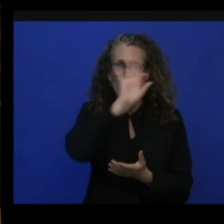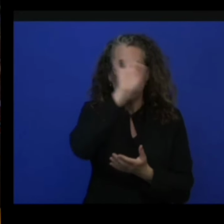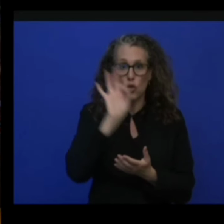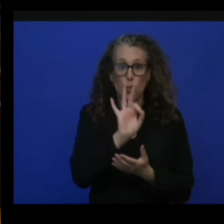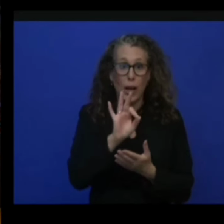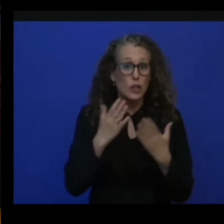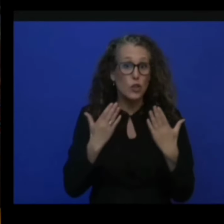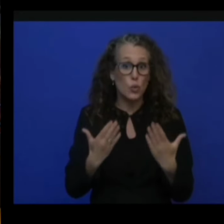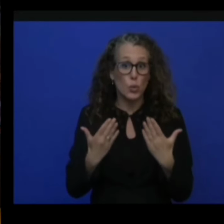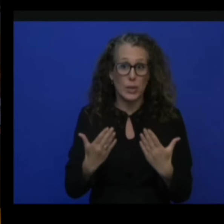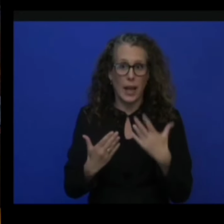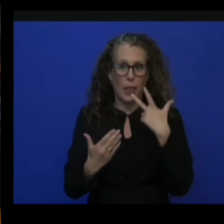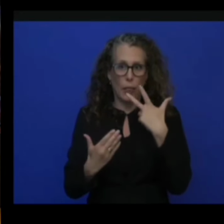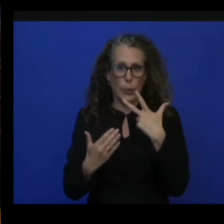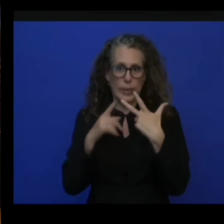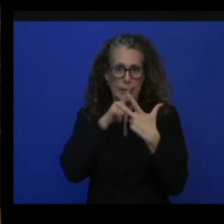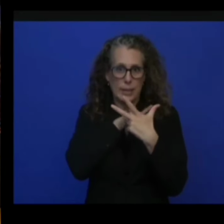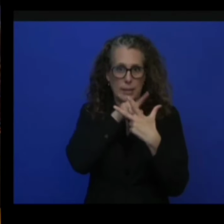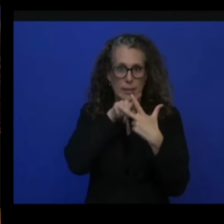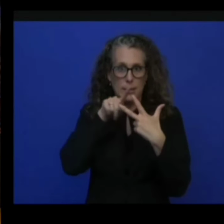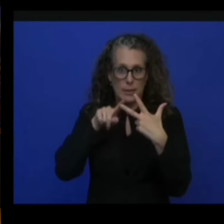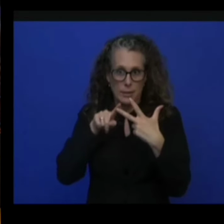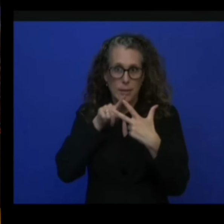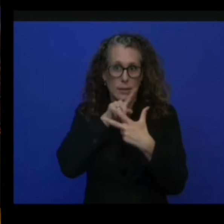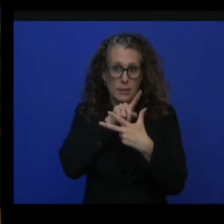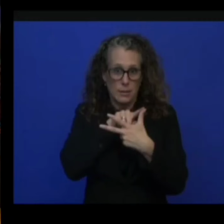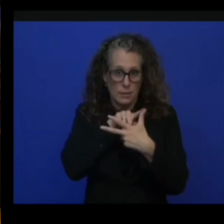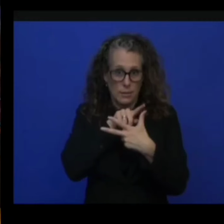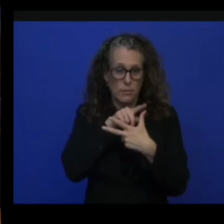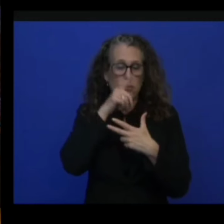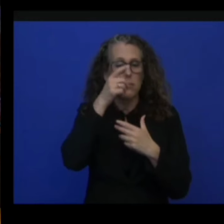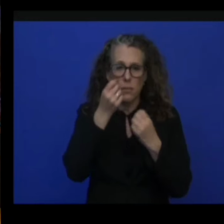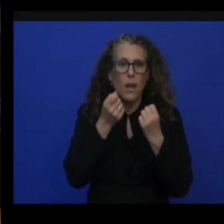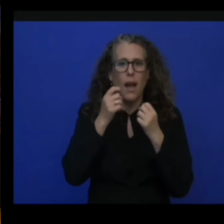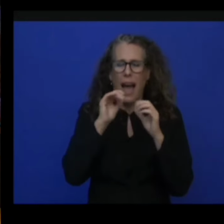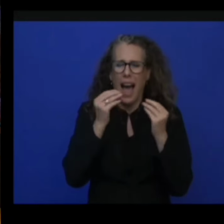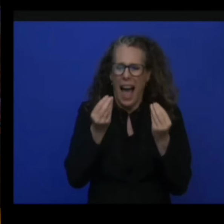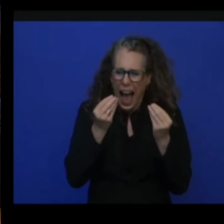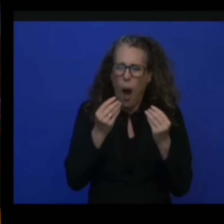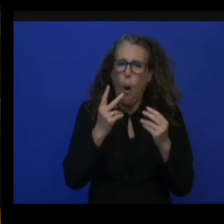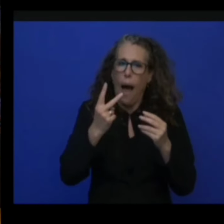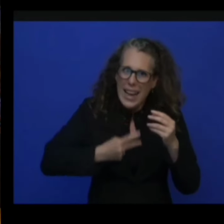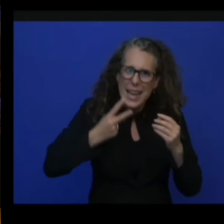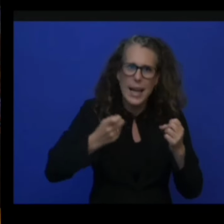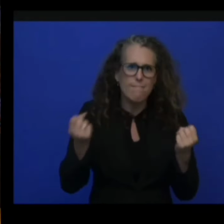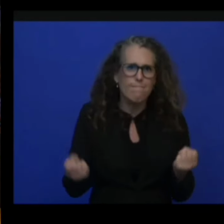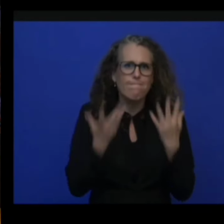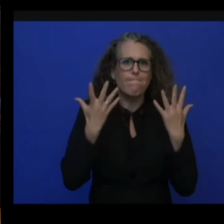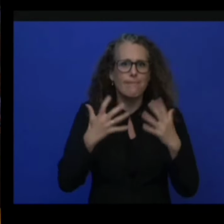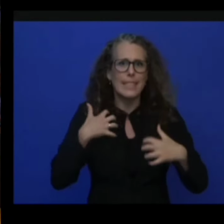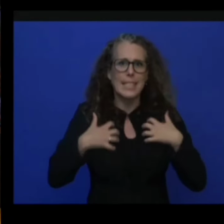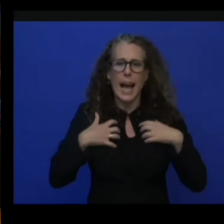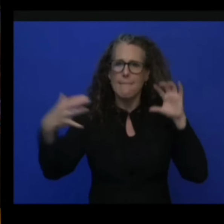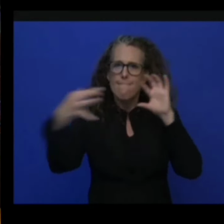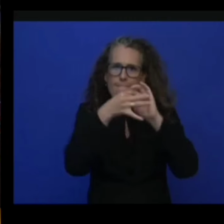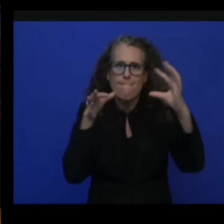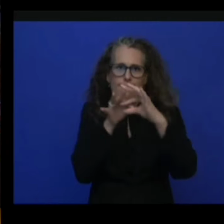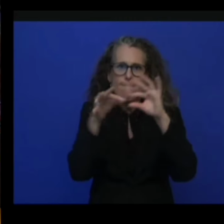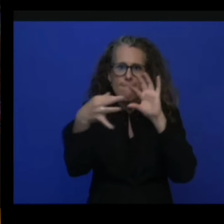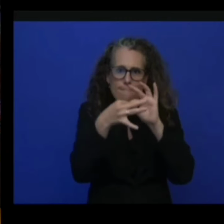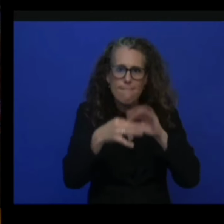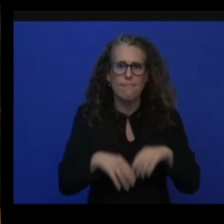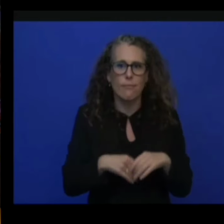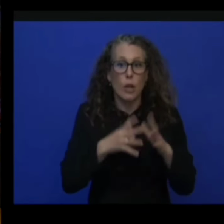threefold. How can we reinvigorate multilateralism, better promote peace and security, and do